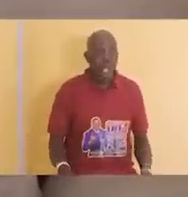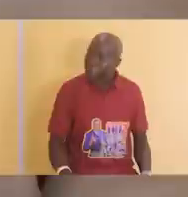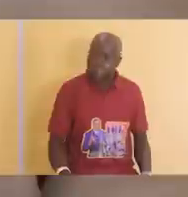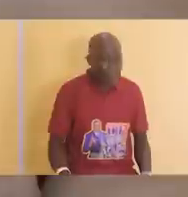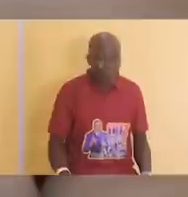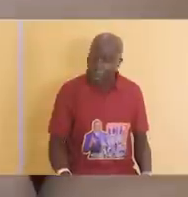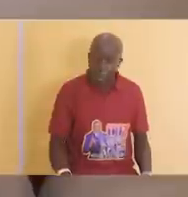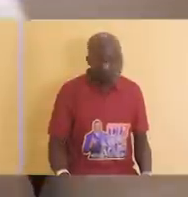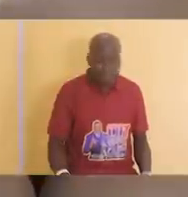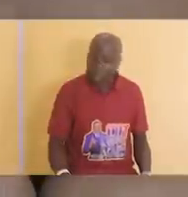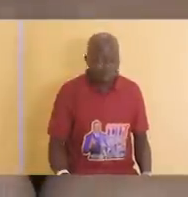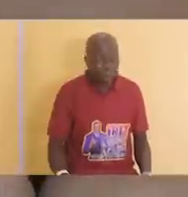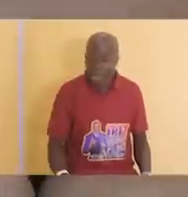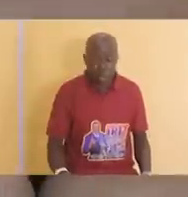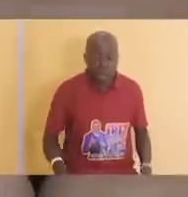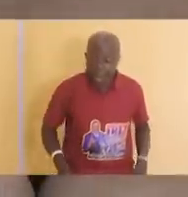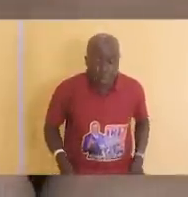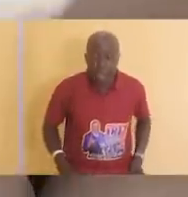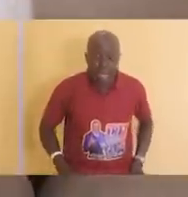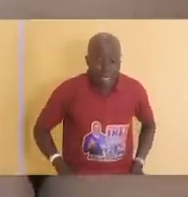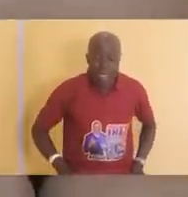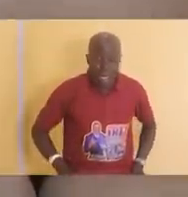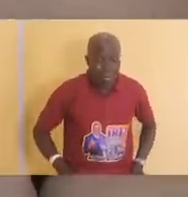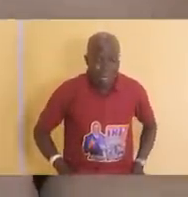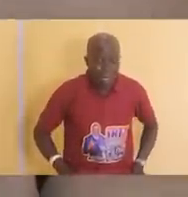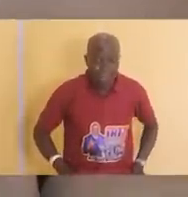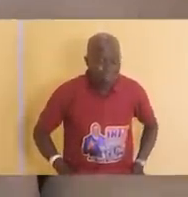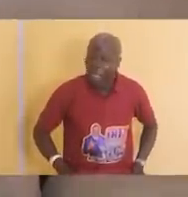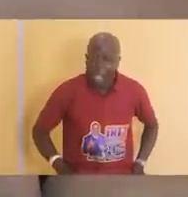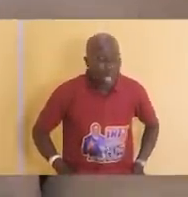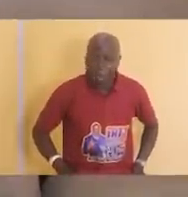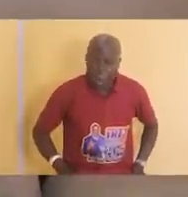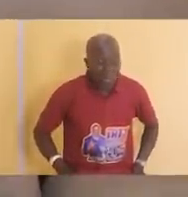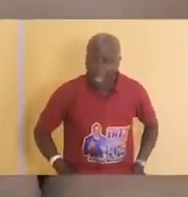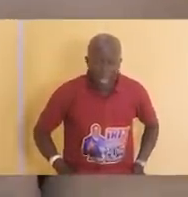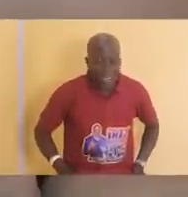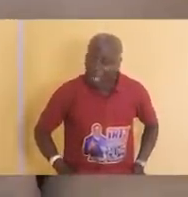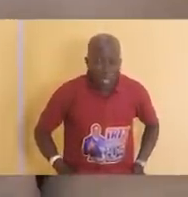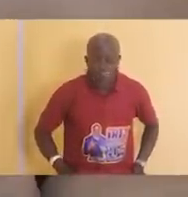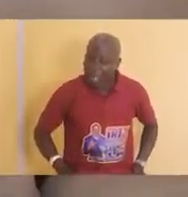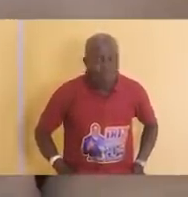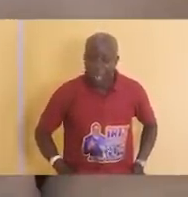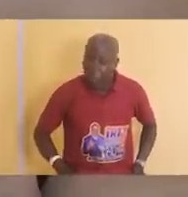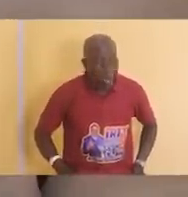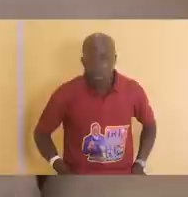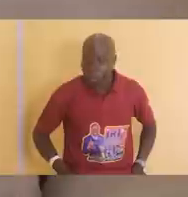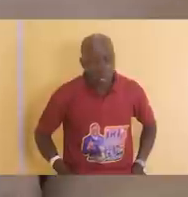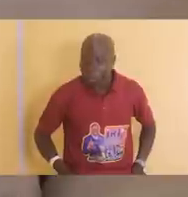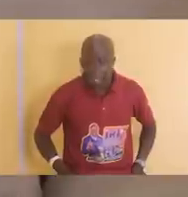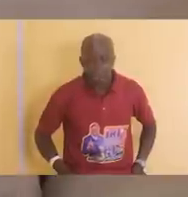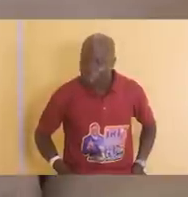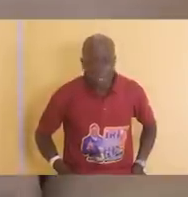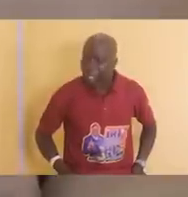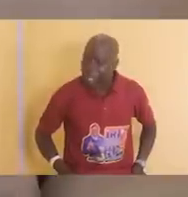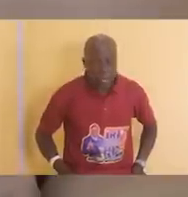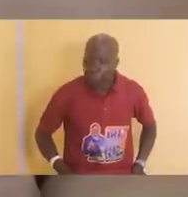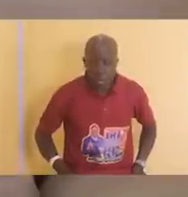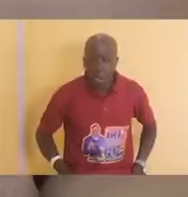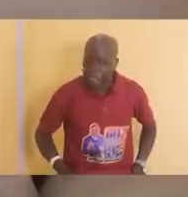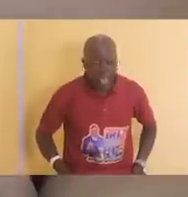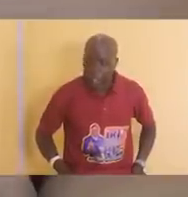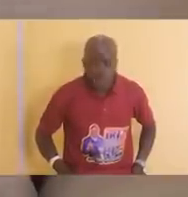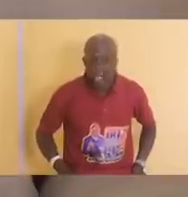desa. O ni mi wa. O ta so la la. Everybody amen. Le wa de ta so so. Ma go do. E ta na